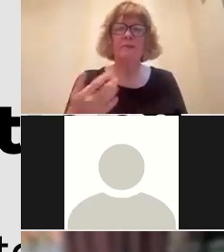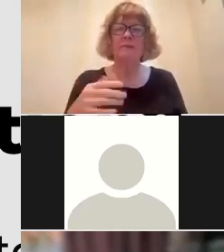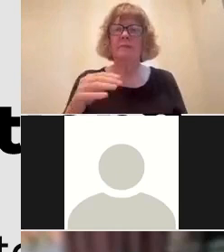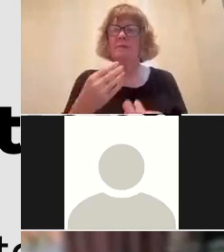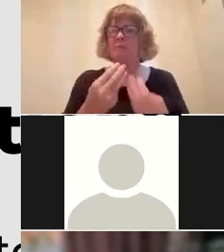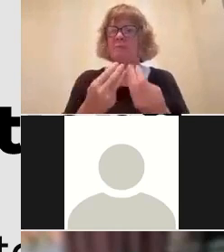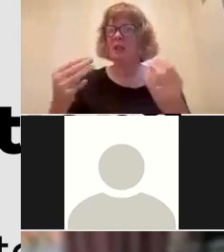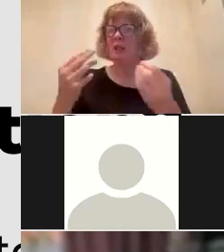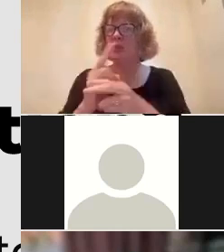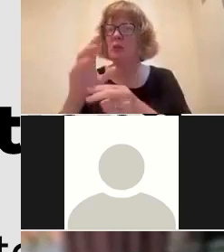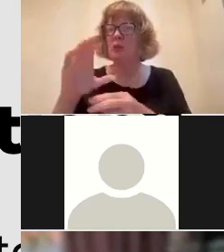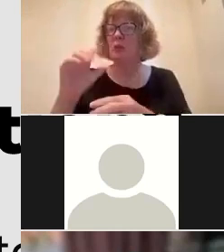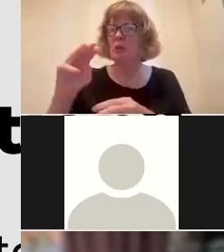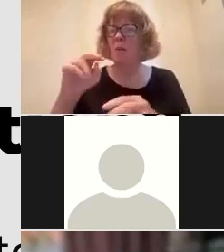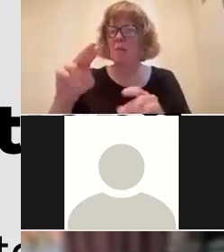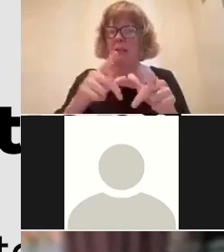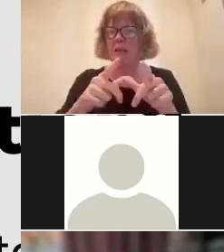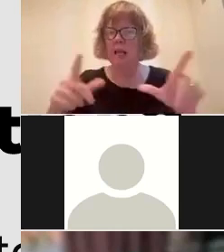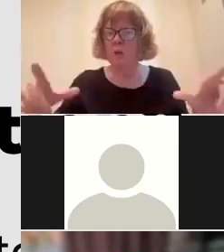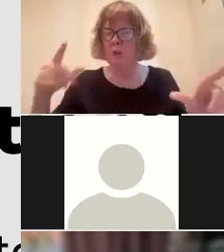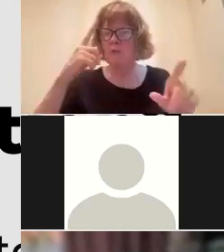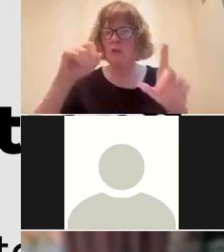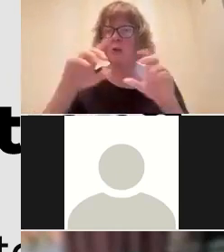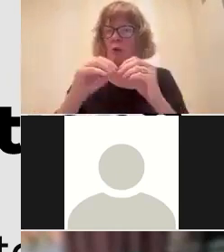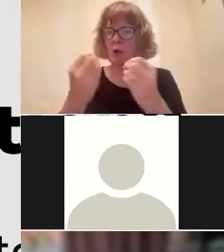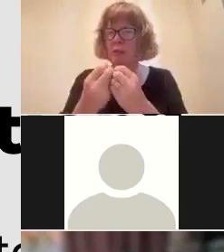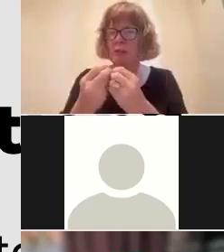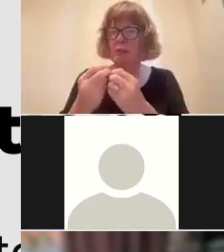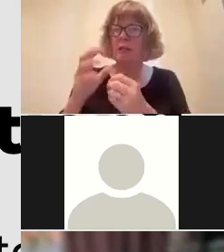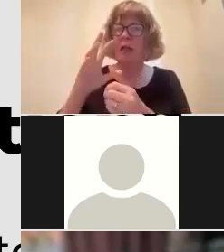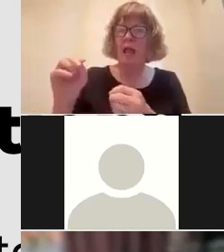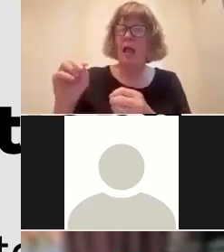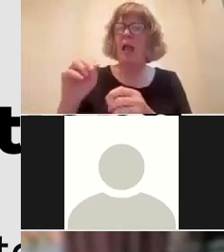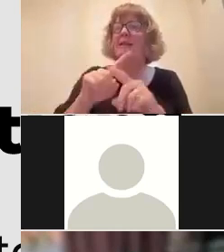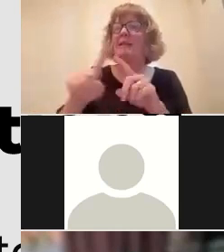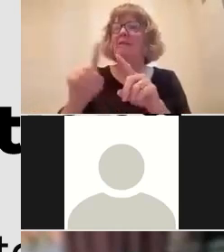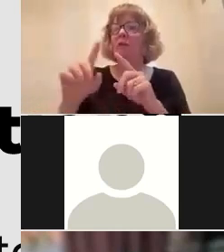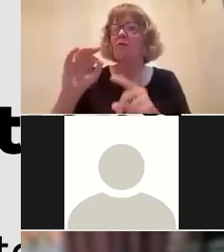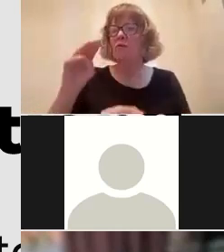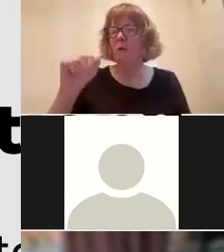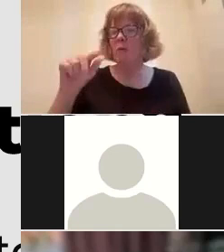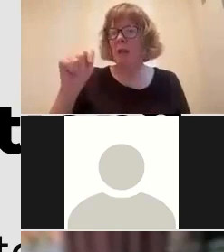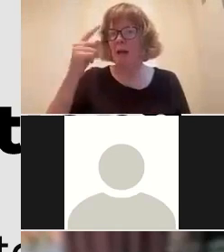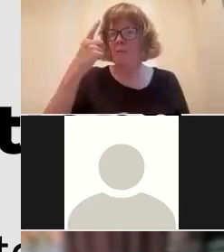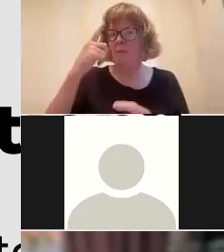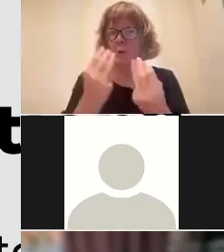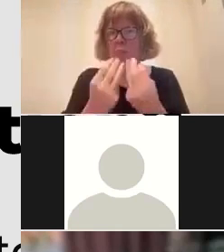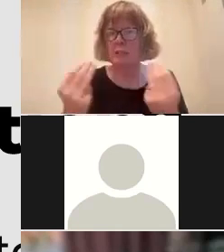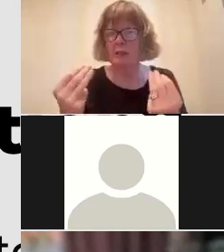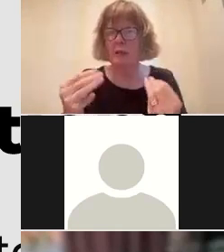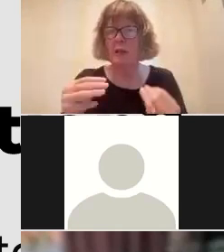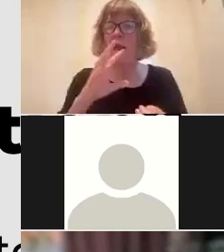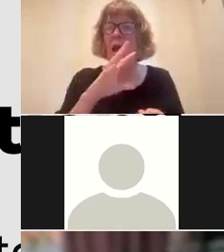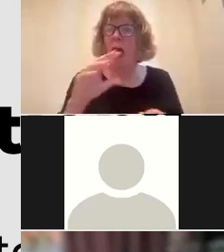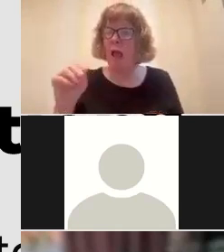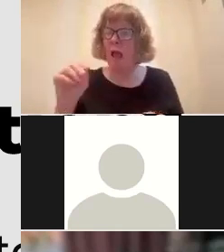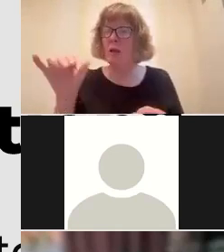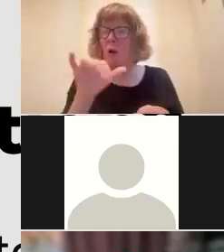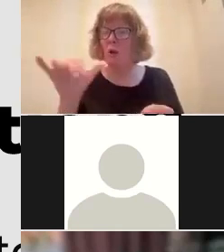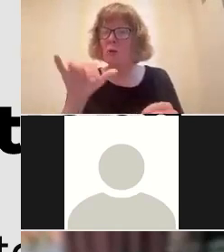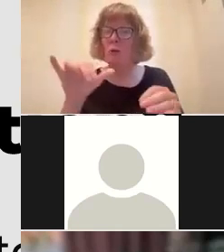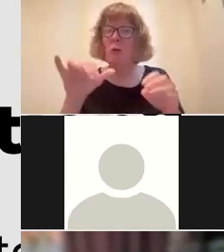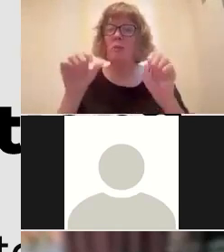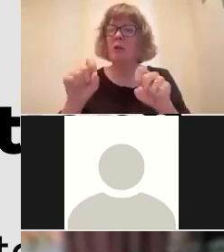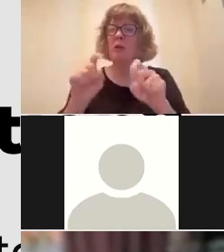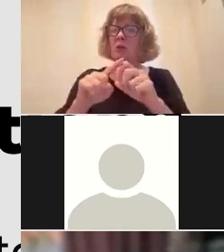for the organization's demographic, and alternative formats for materials. And also having the ability to meet the needs